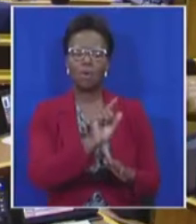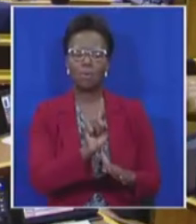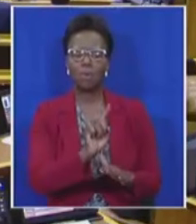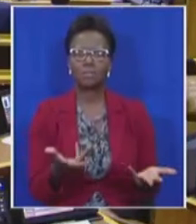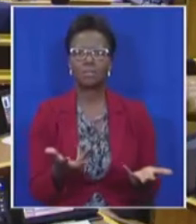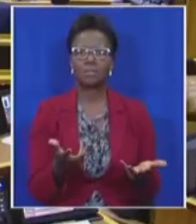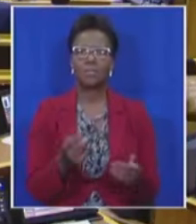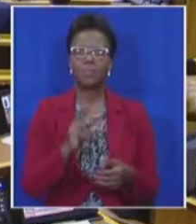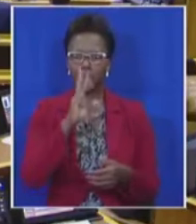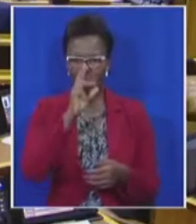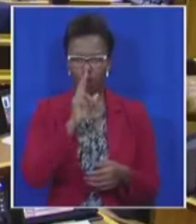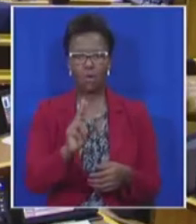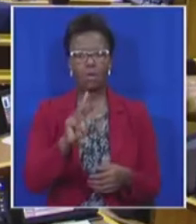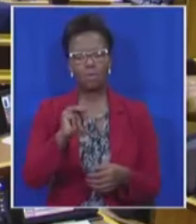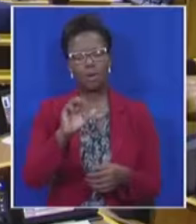Honourable Malachi.